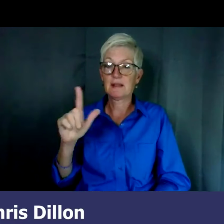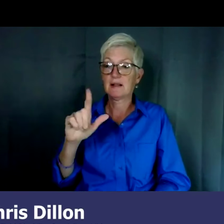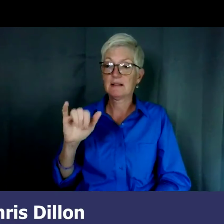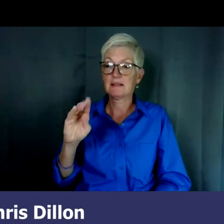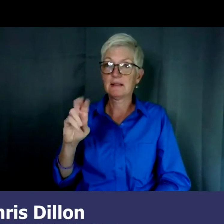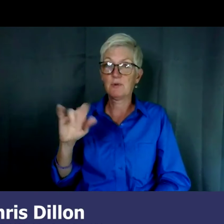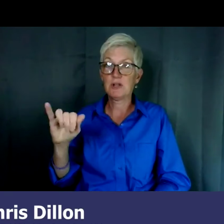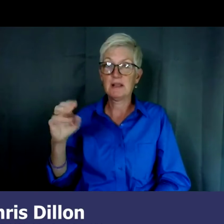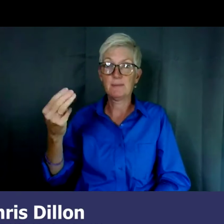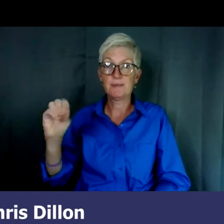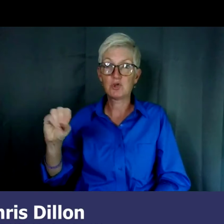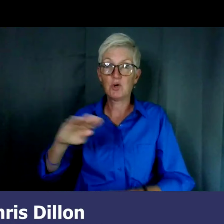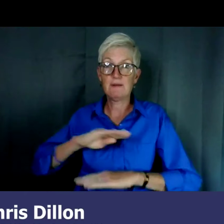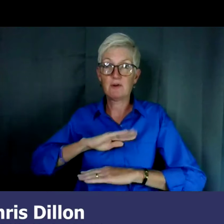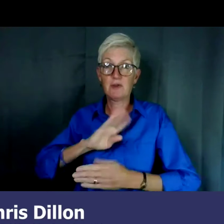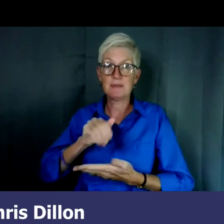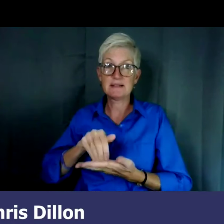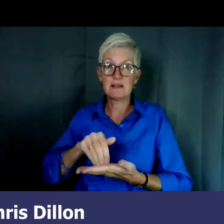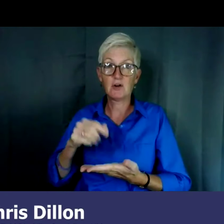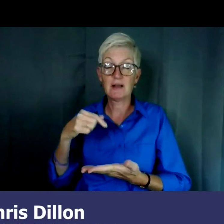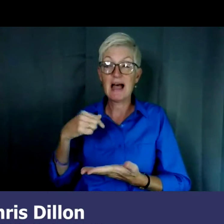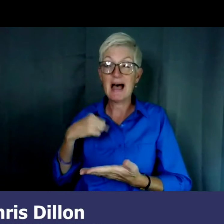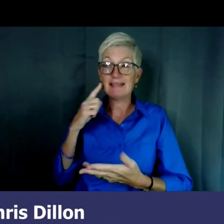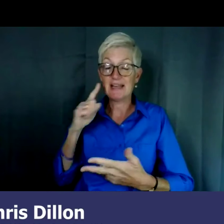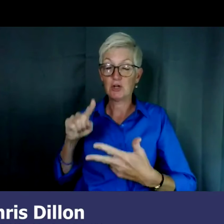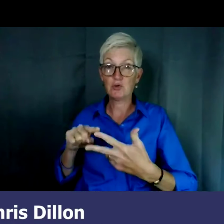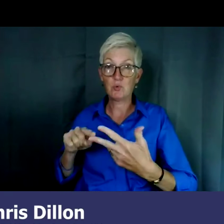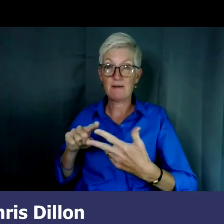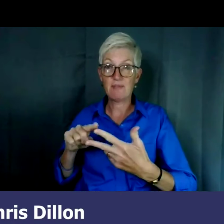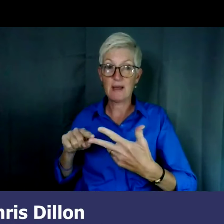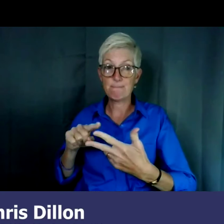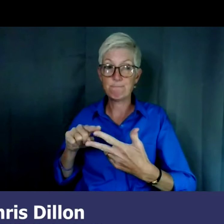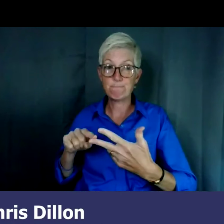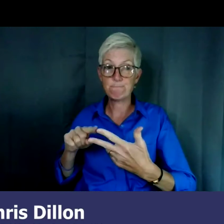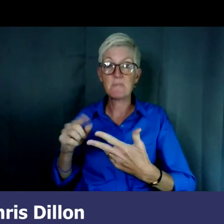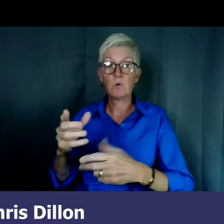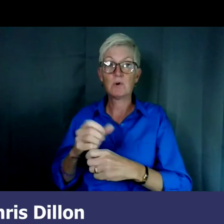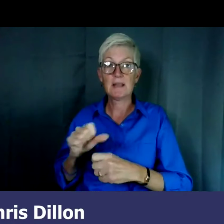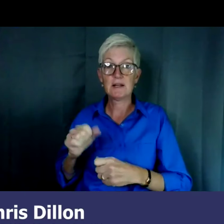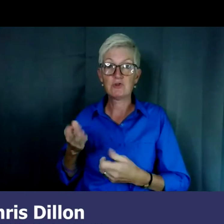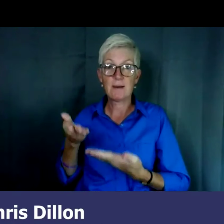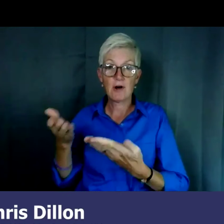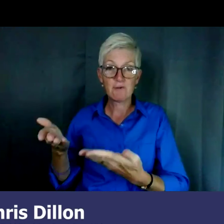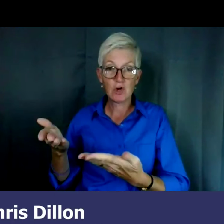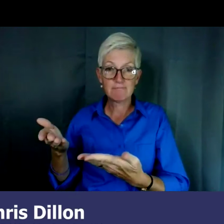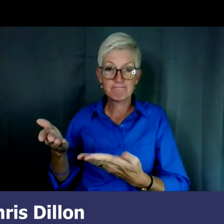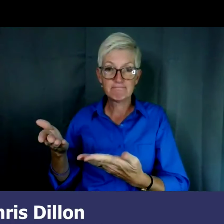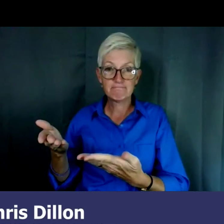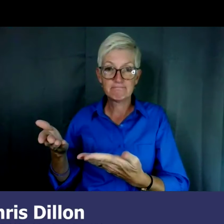center. It looks like two of them are going to get a job offer,